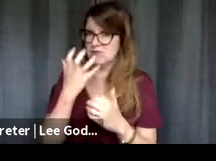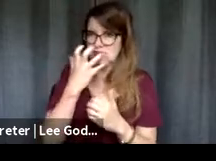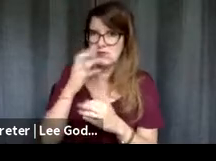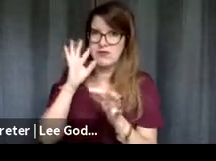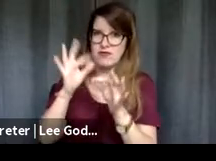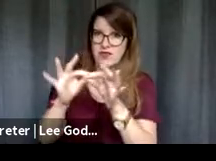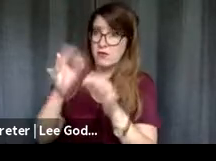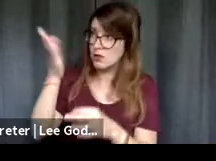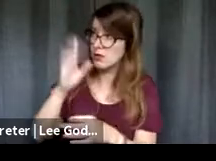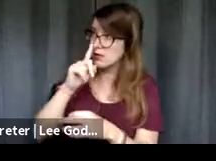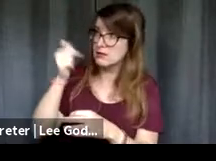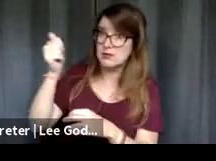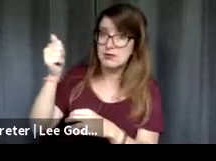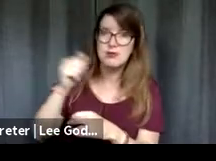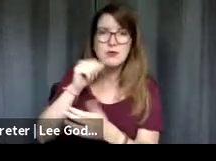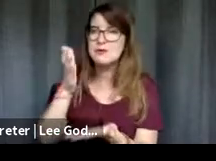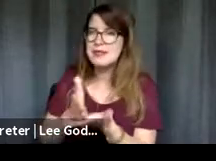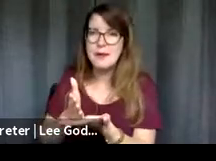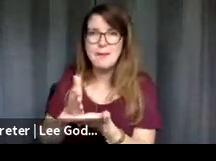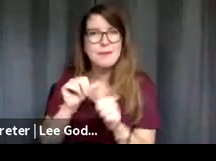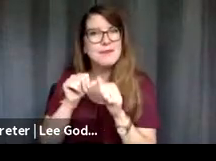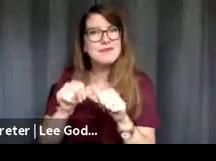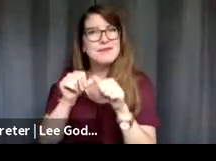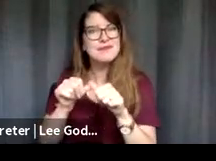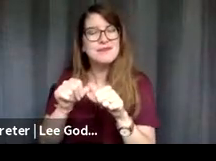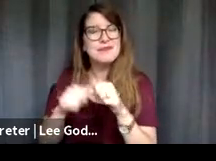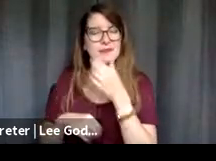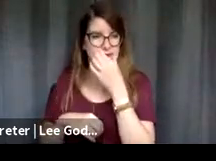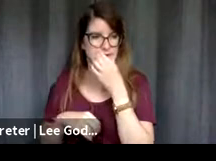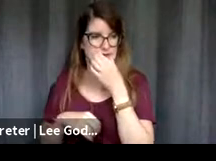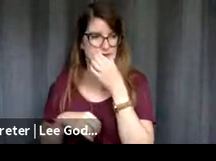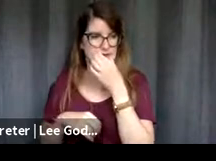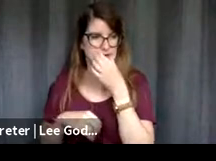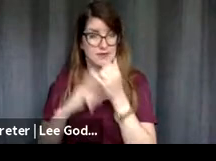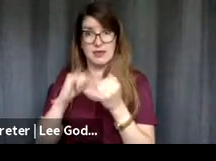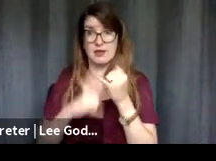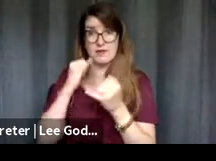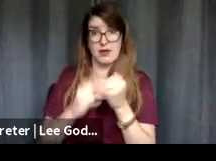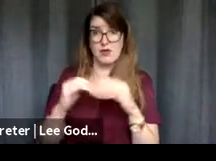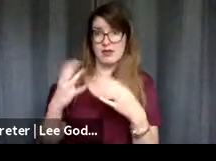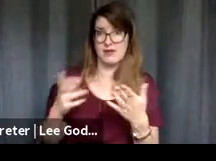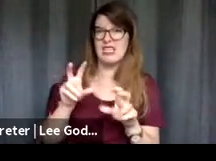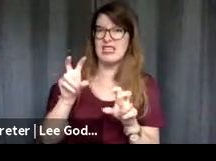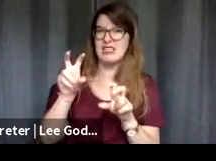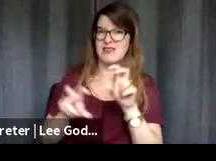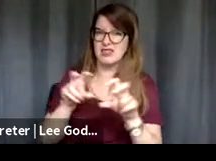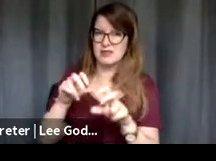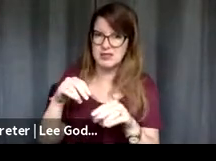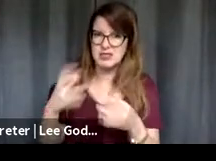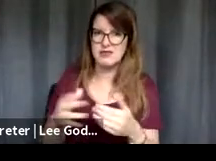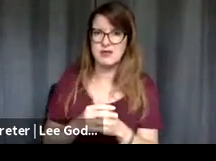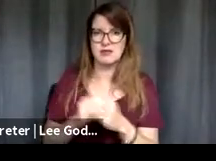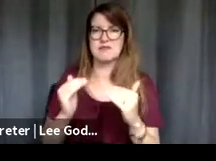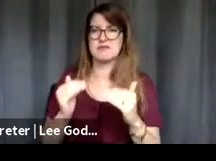is, don't stop, keep going. So the final level of giving is investment giving and making